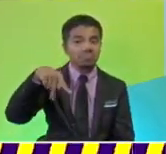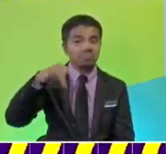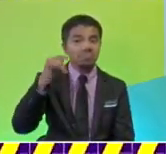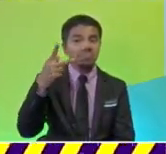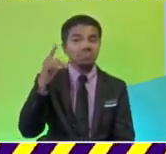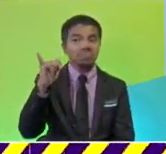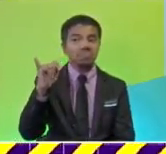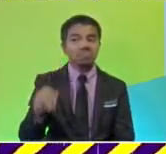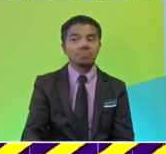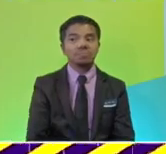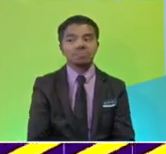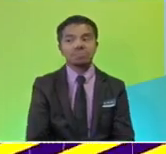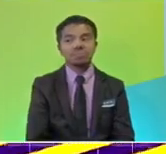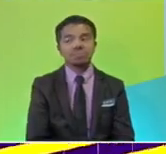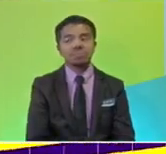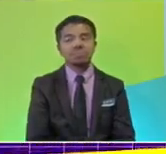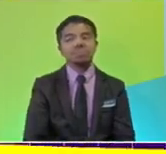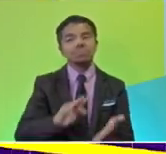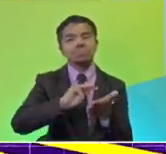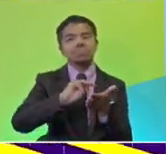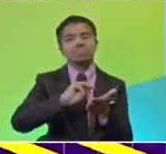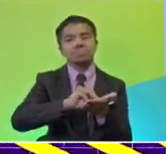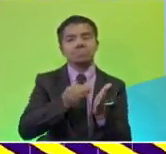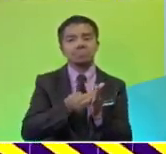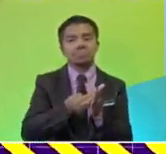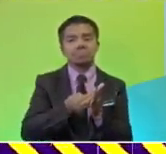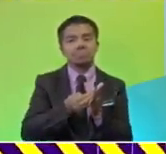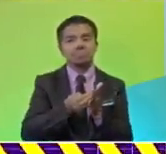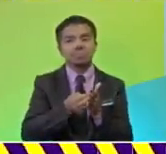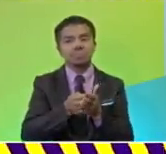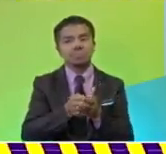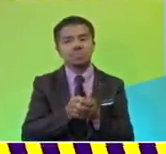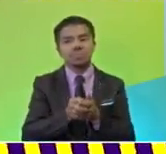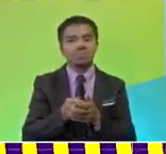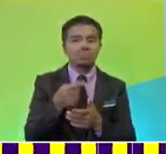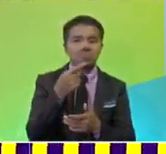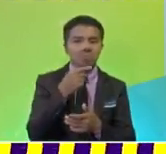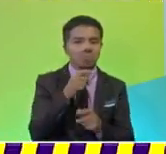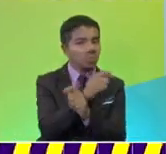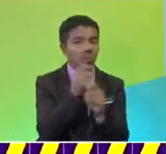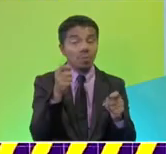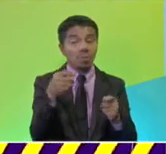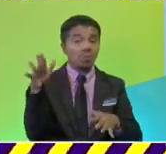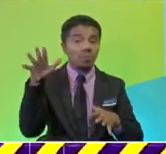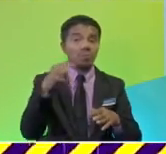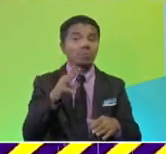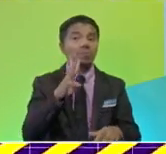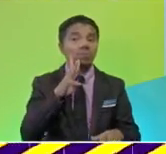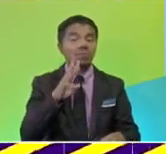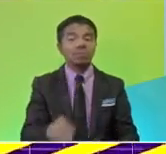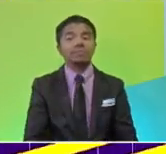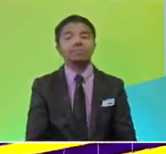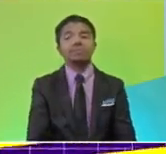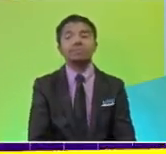Well, Piki Piki means an activity that involves water. The person needs to row a small boat to arrive at the finishing point.